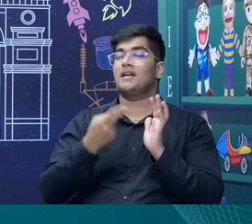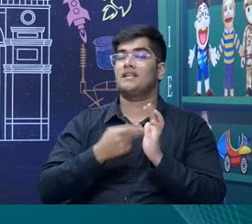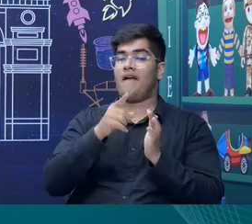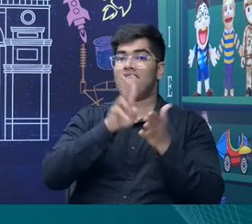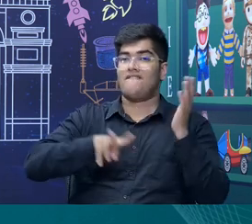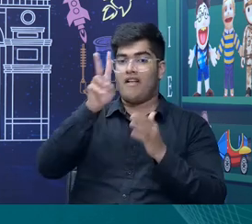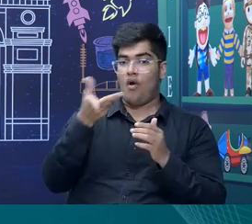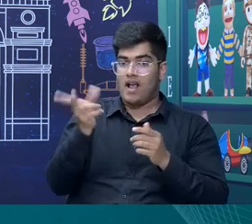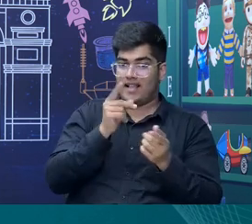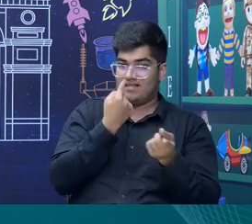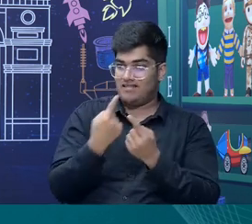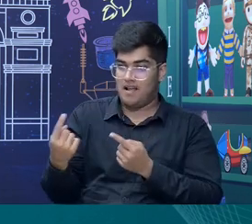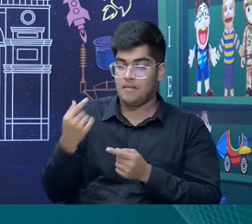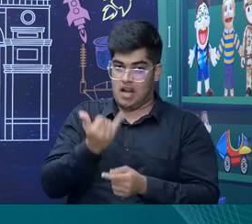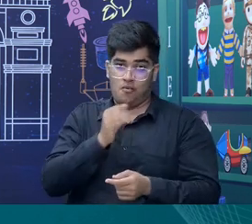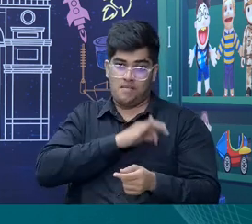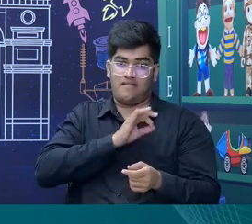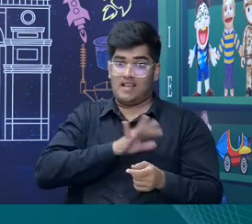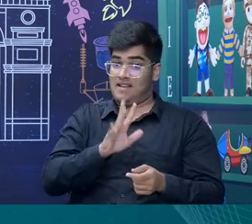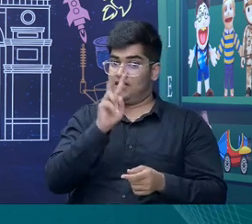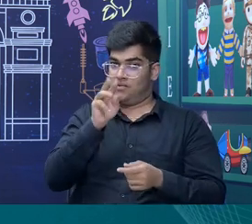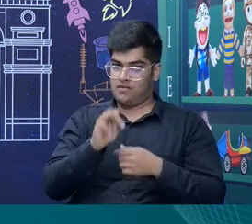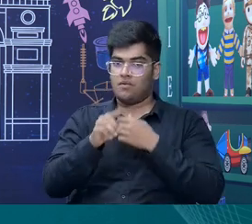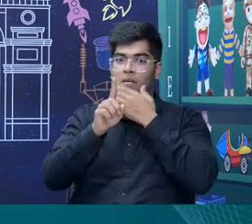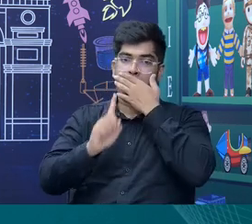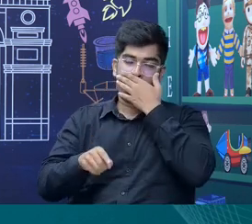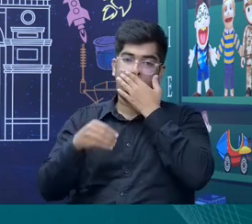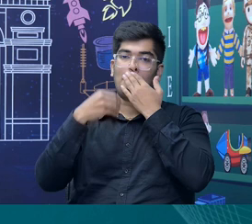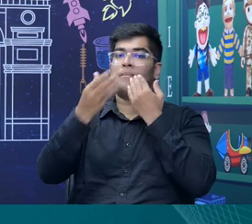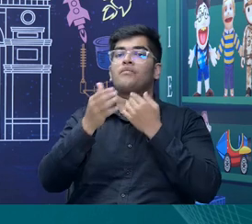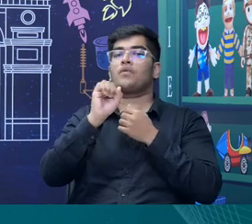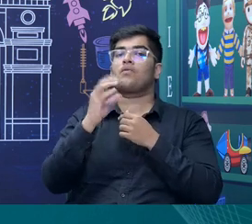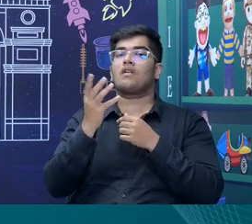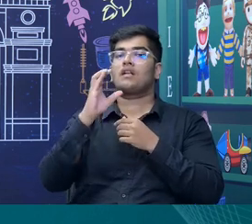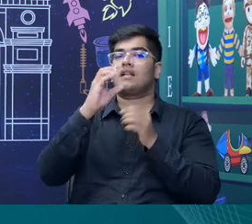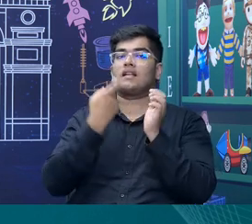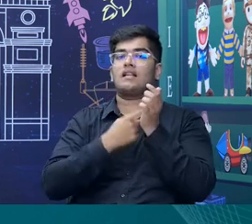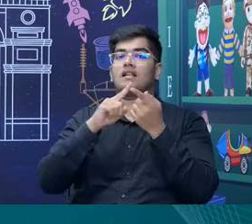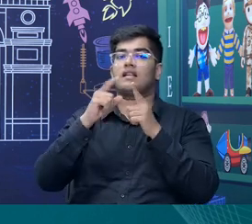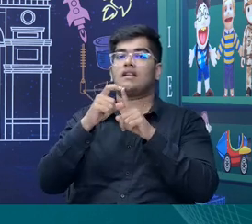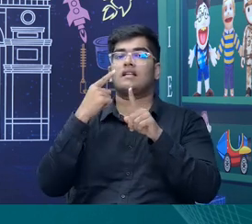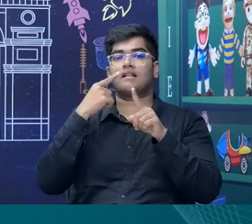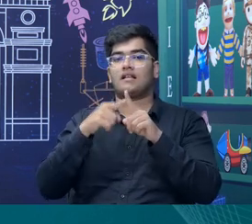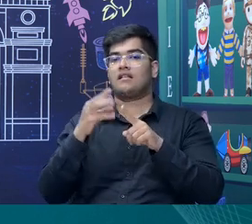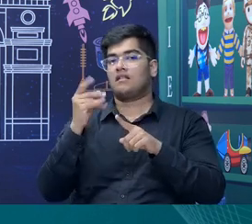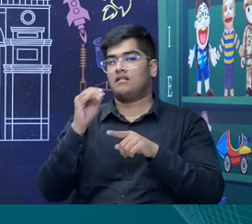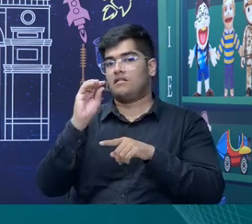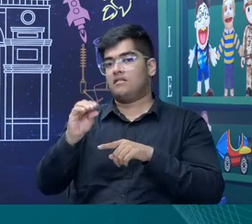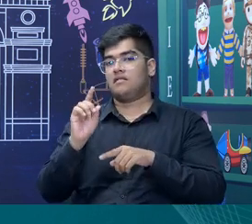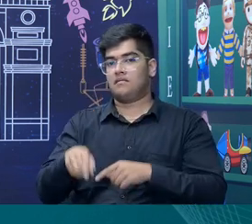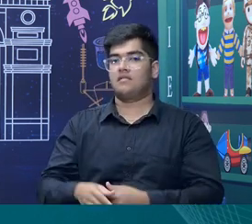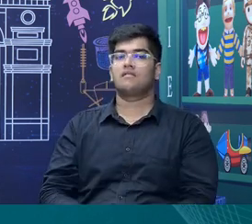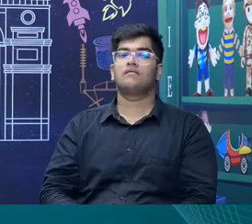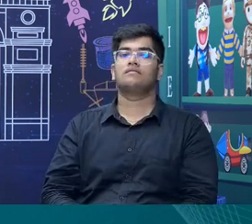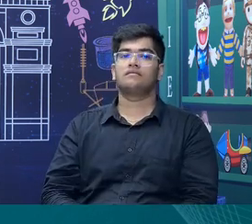revaluation so it will be transfer to credit side of his account since no information is